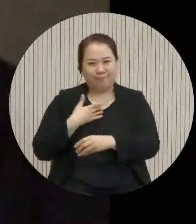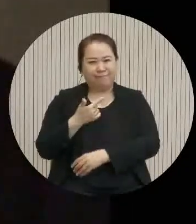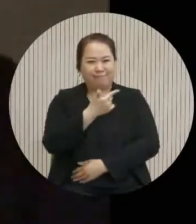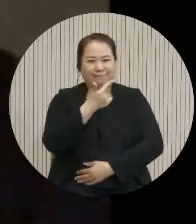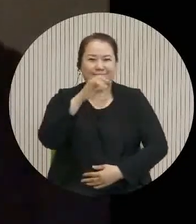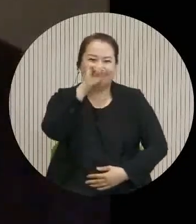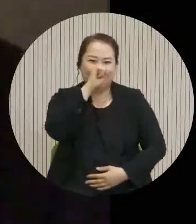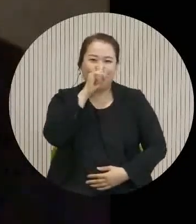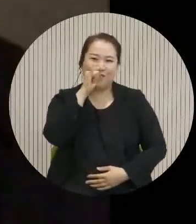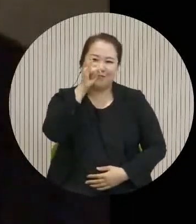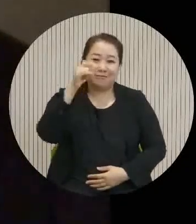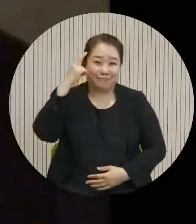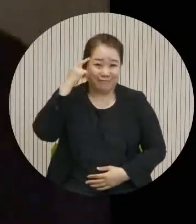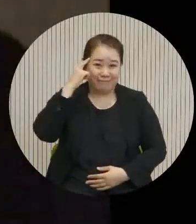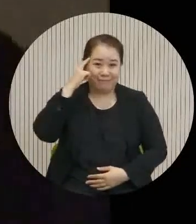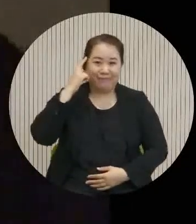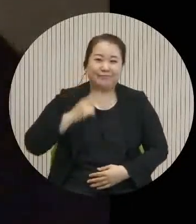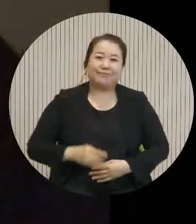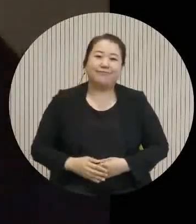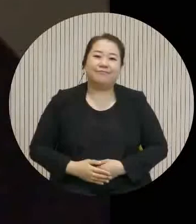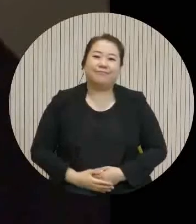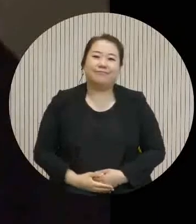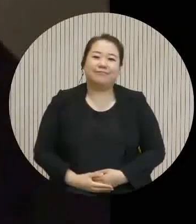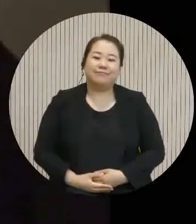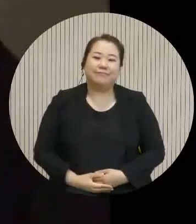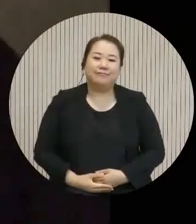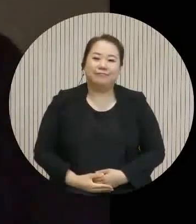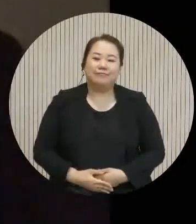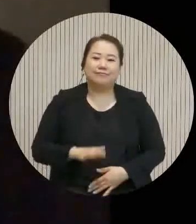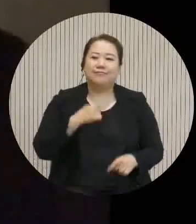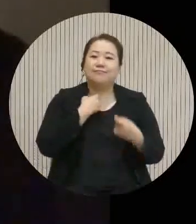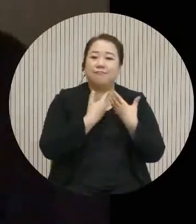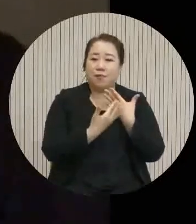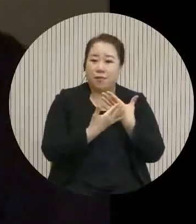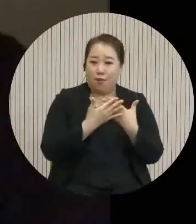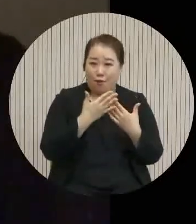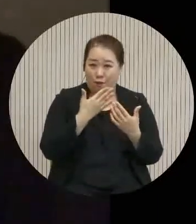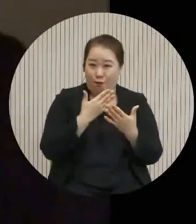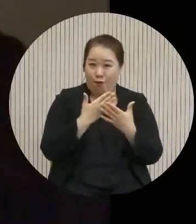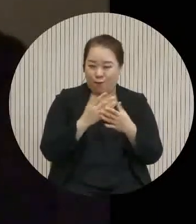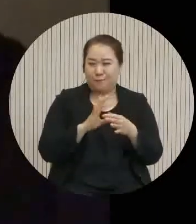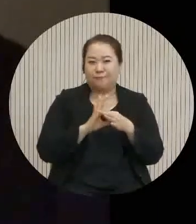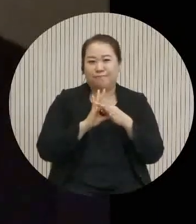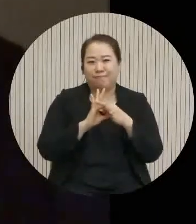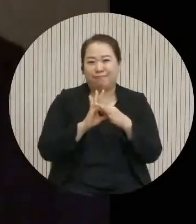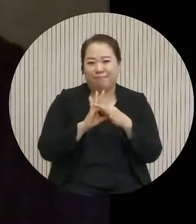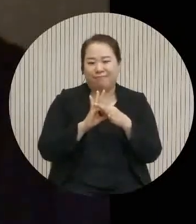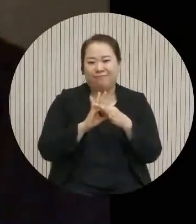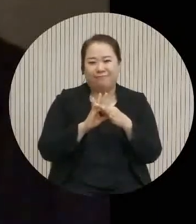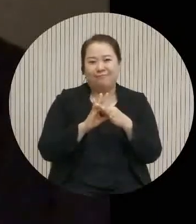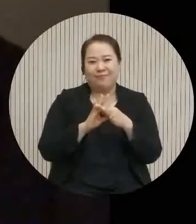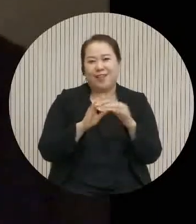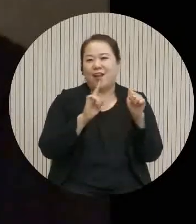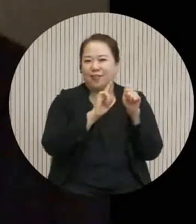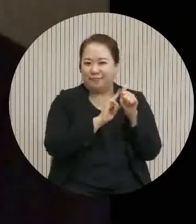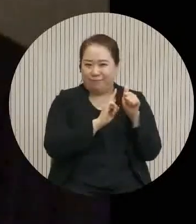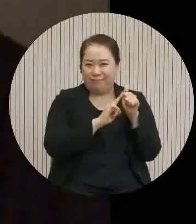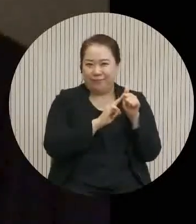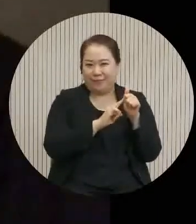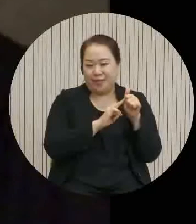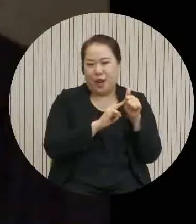reading. So he got very, very good. And it all came, he said, from reading. He became